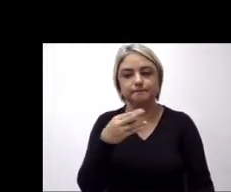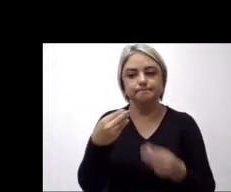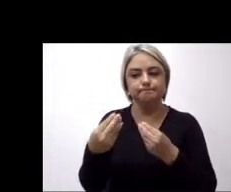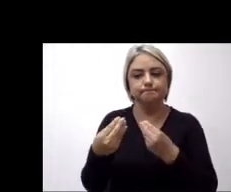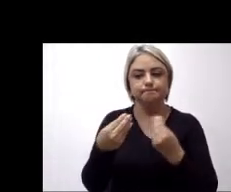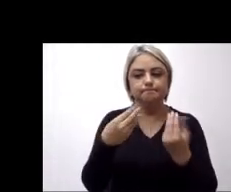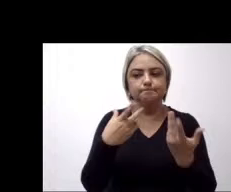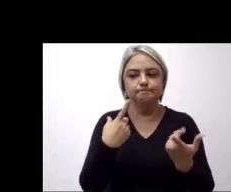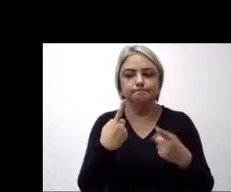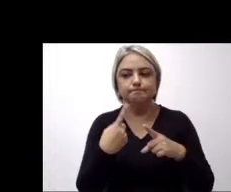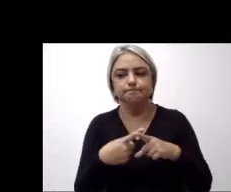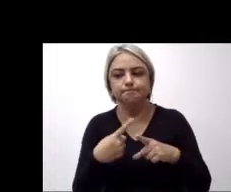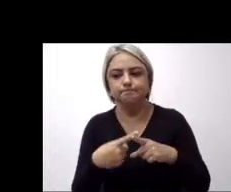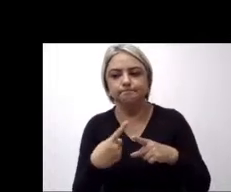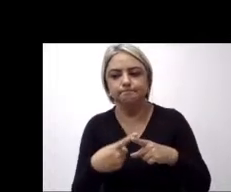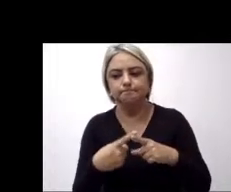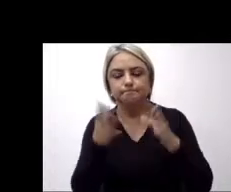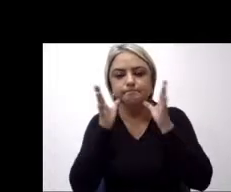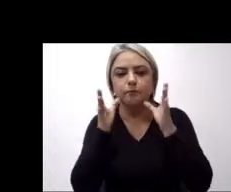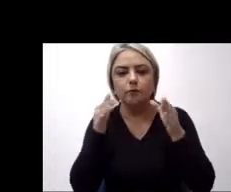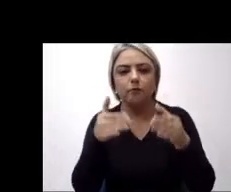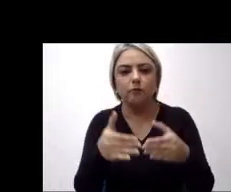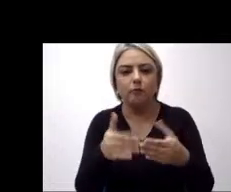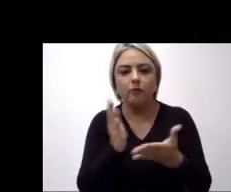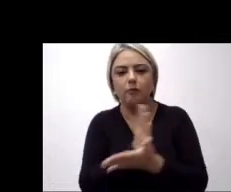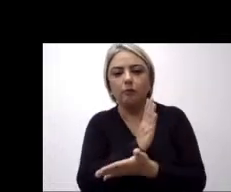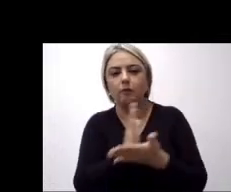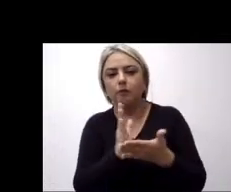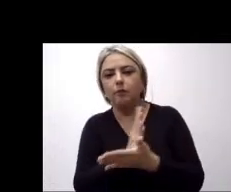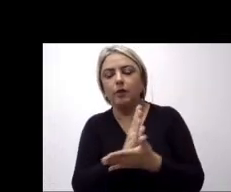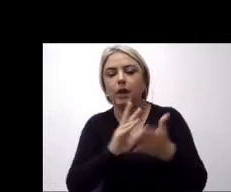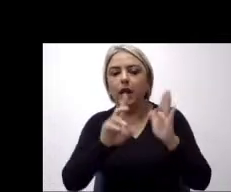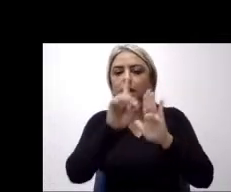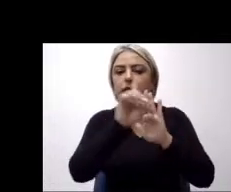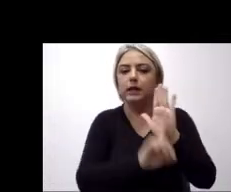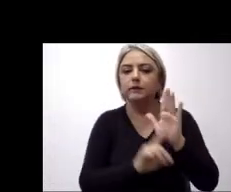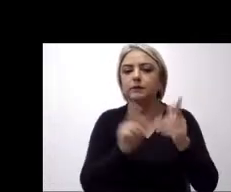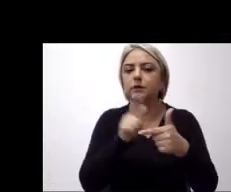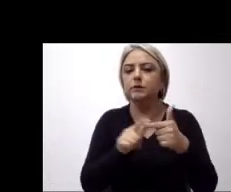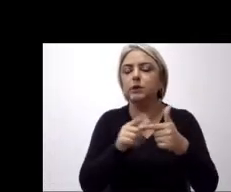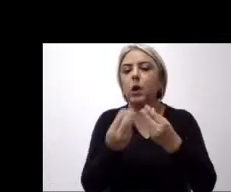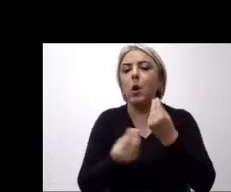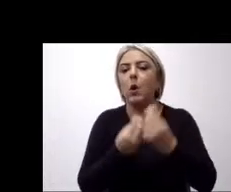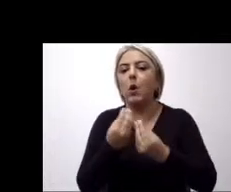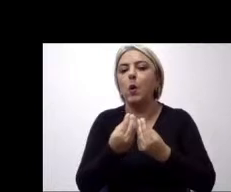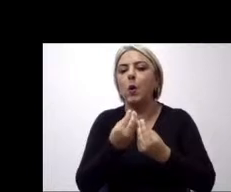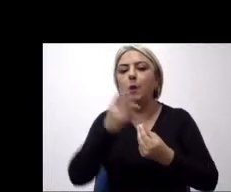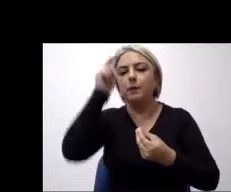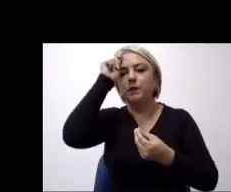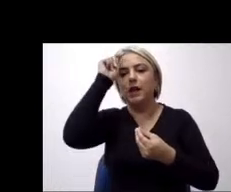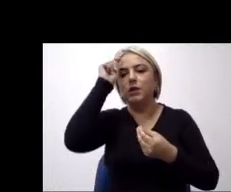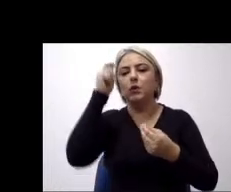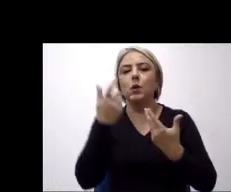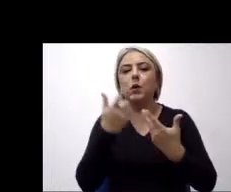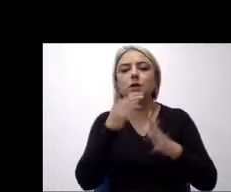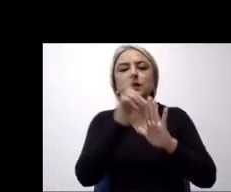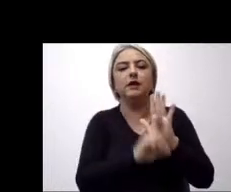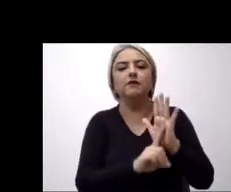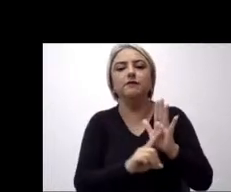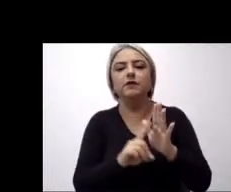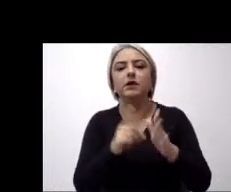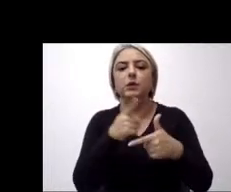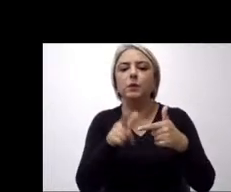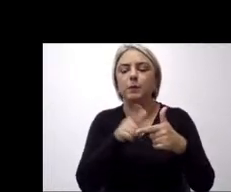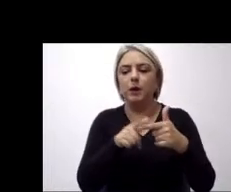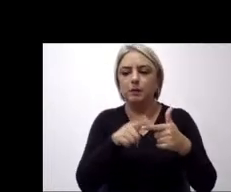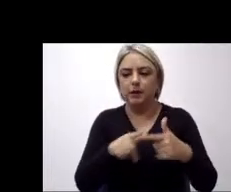the definition of the problem, how the actors define what is a problem is really important in the policy process literature. But